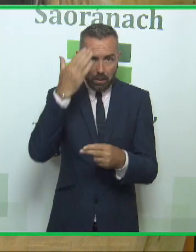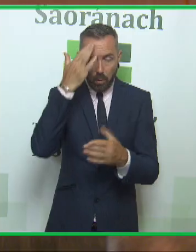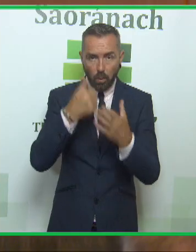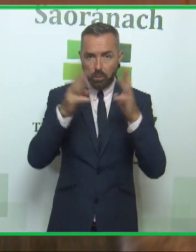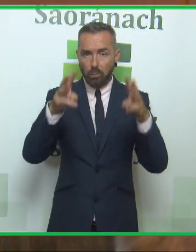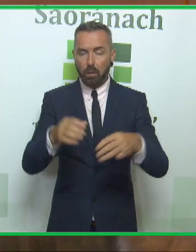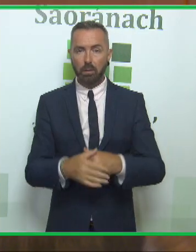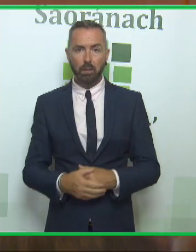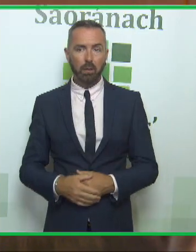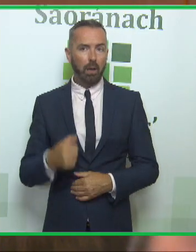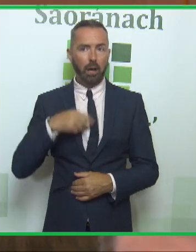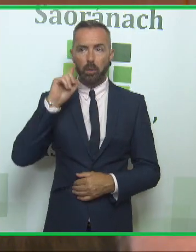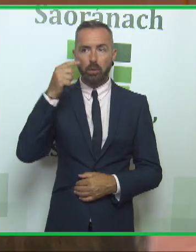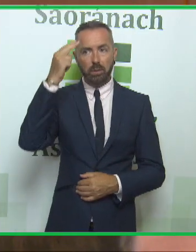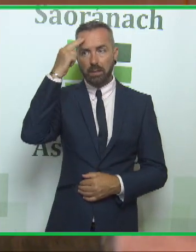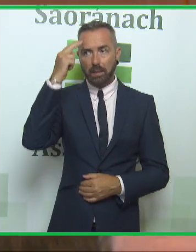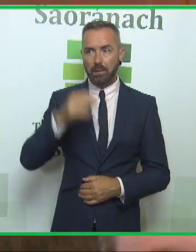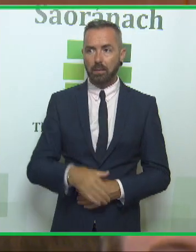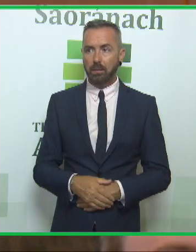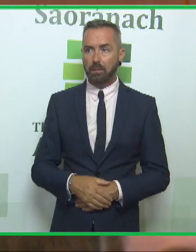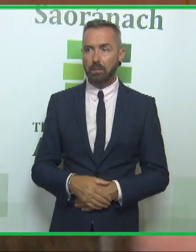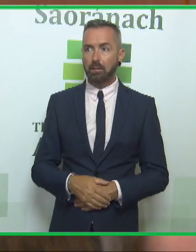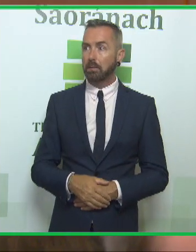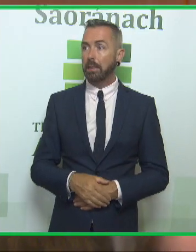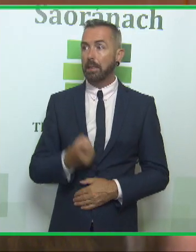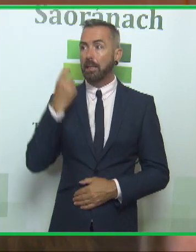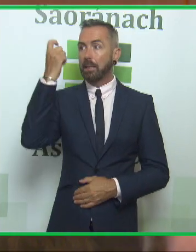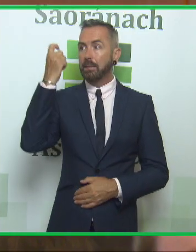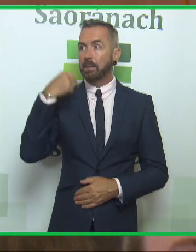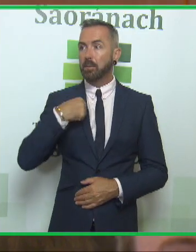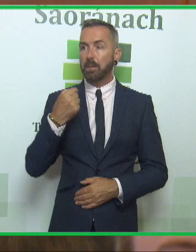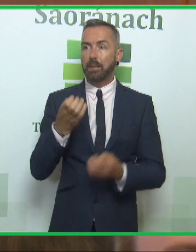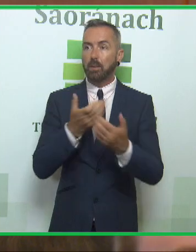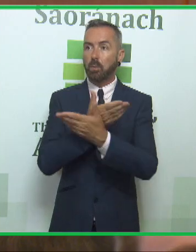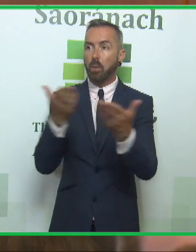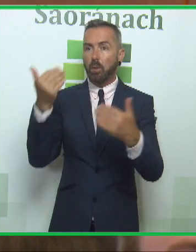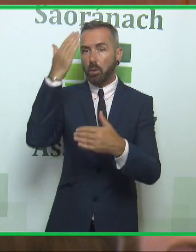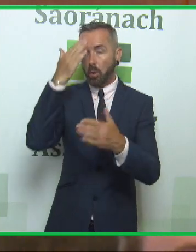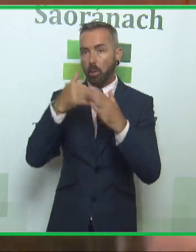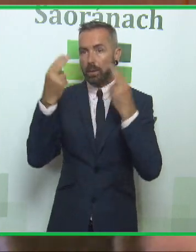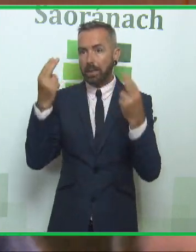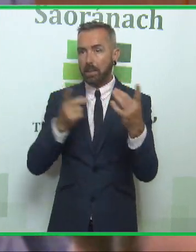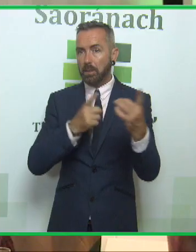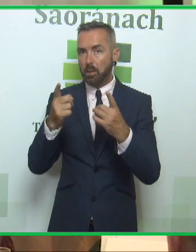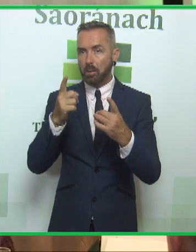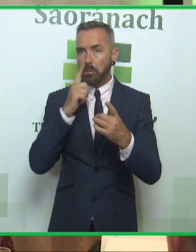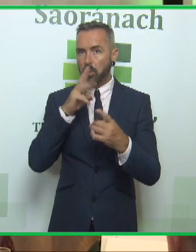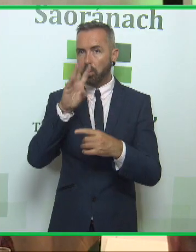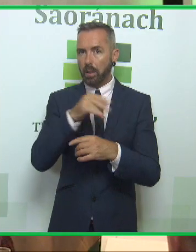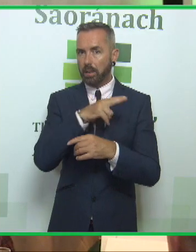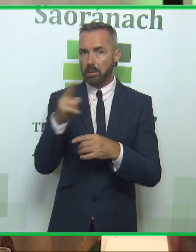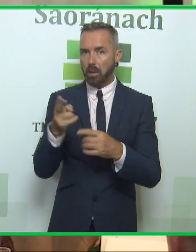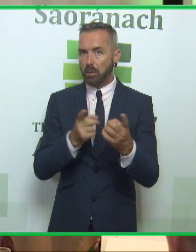don't understand. It seems everyone knows what needs to be done, so why is it not being done? Okay, that's great. And then we'll just take this question